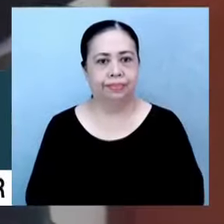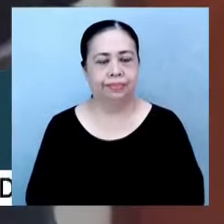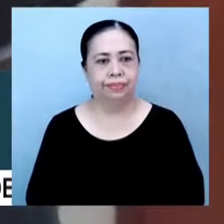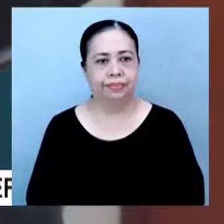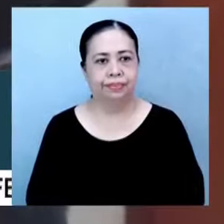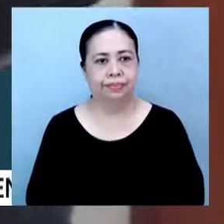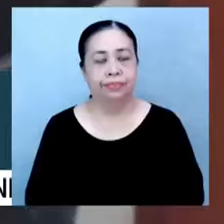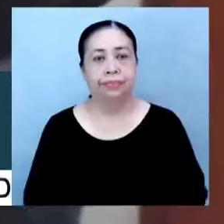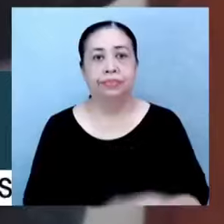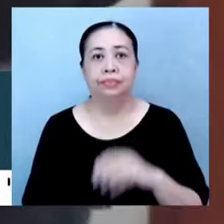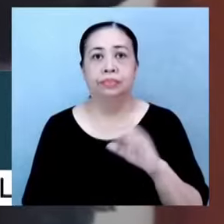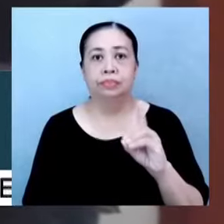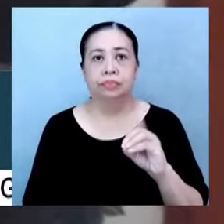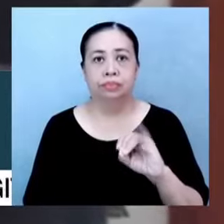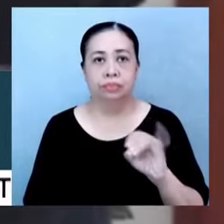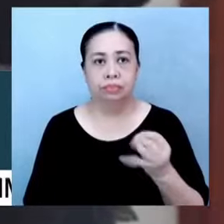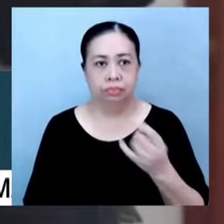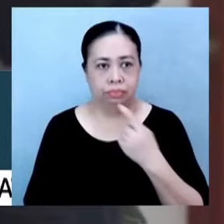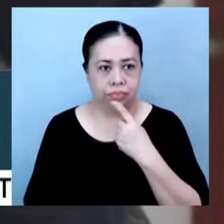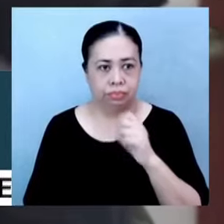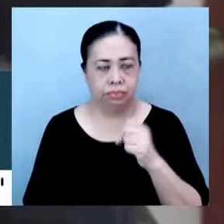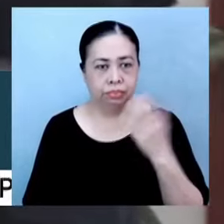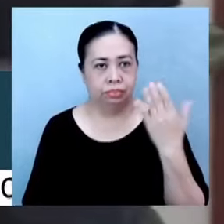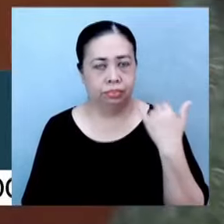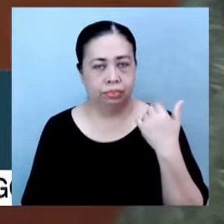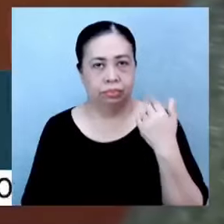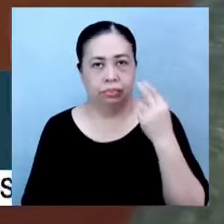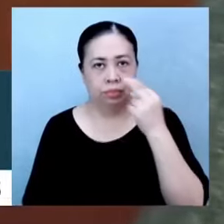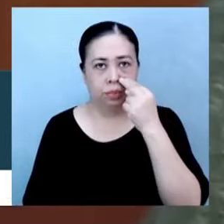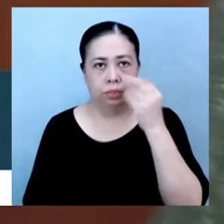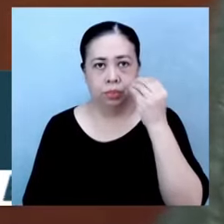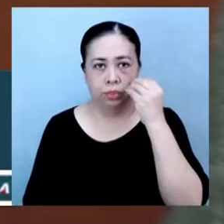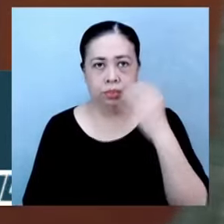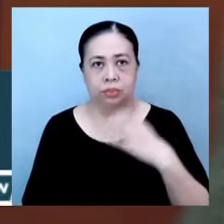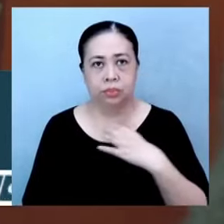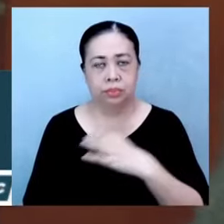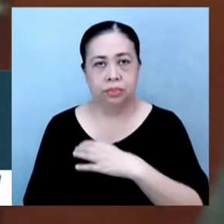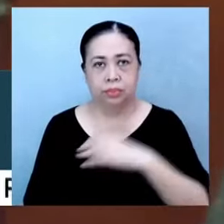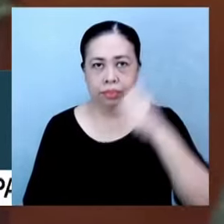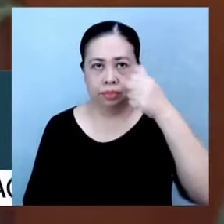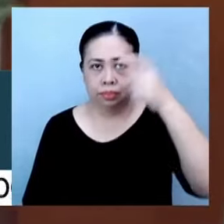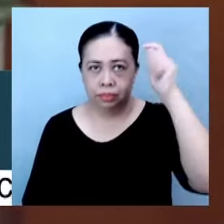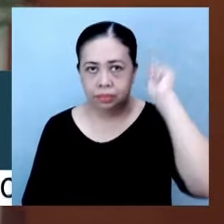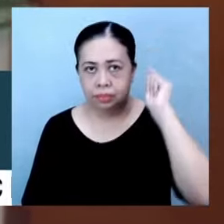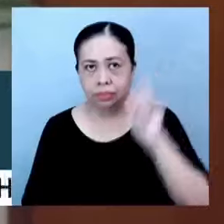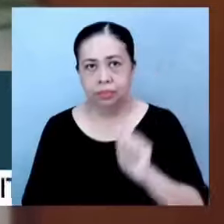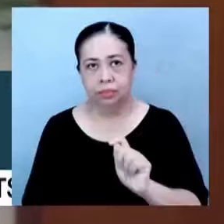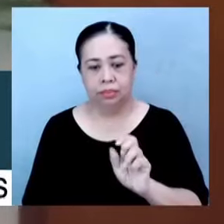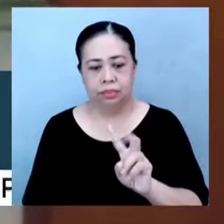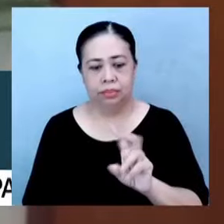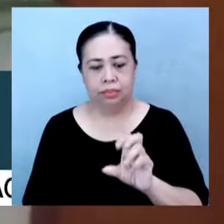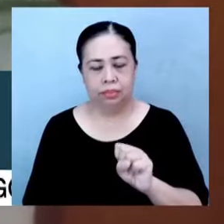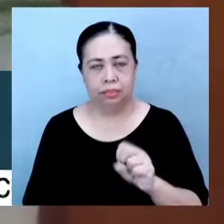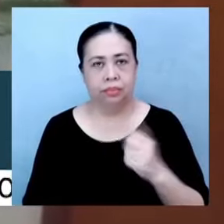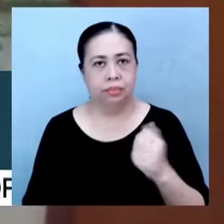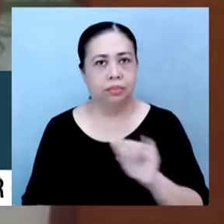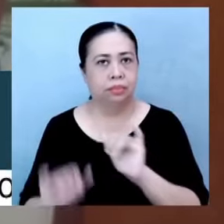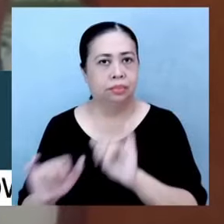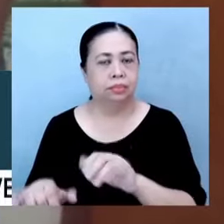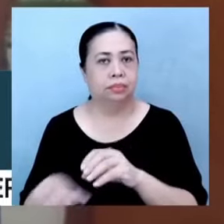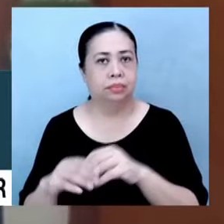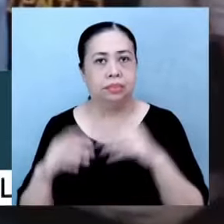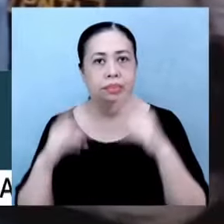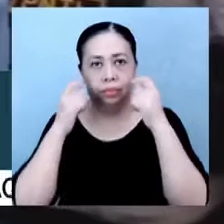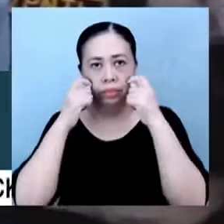of Justice confirmed report that former Negros Oriental Representative Arnolfo Teves Jr. is under house arrest in